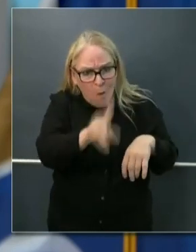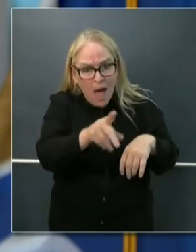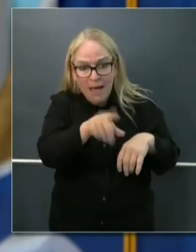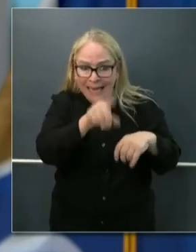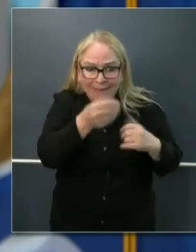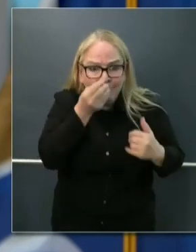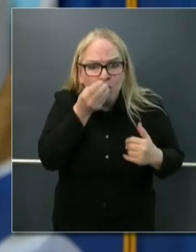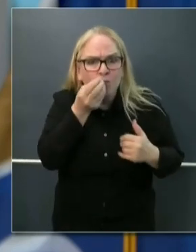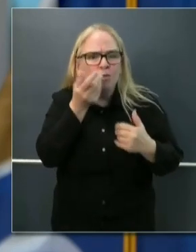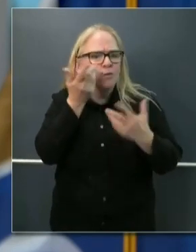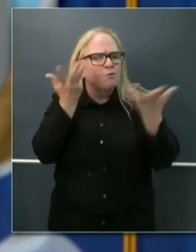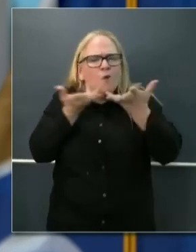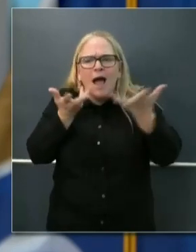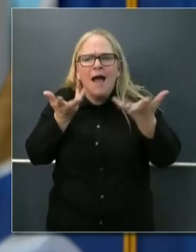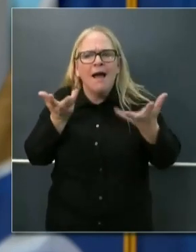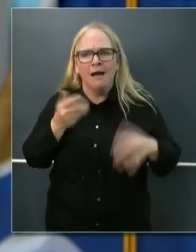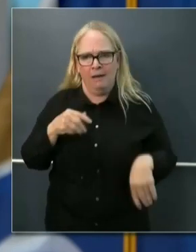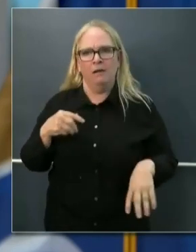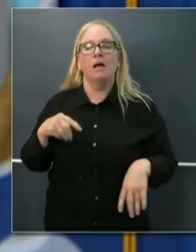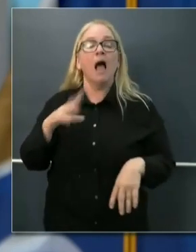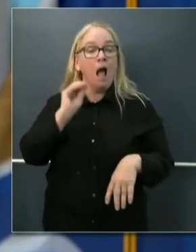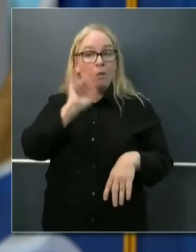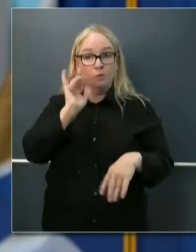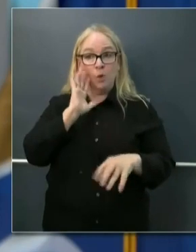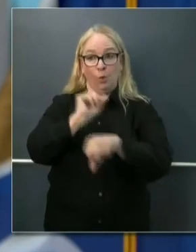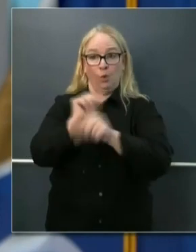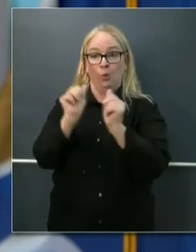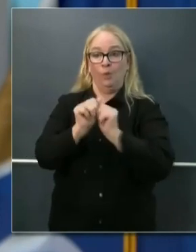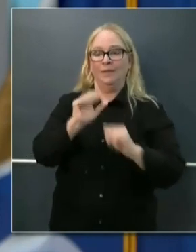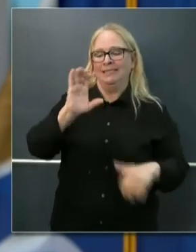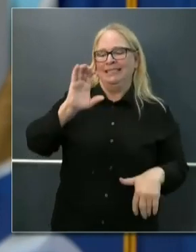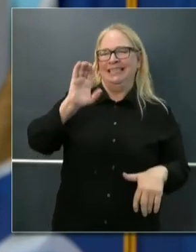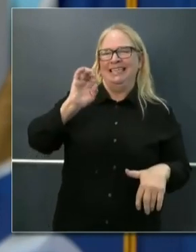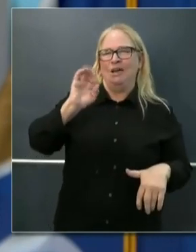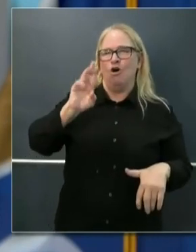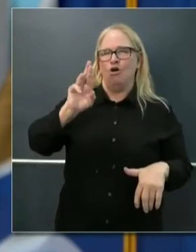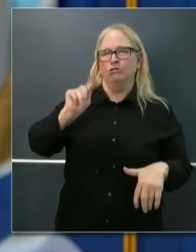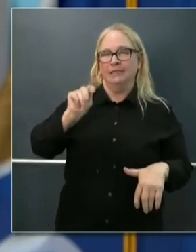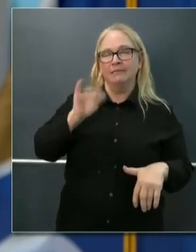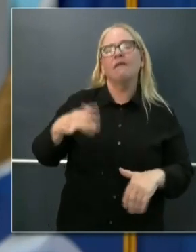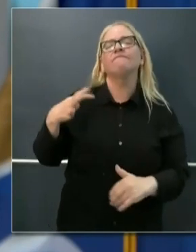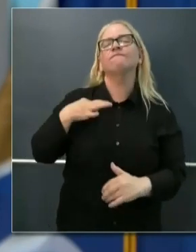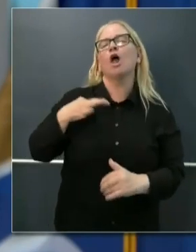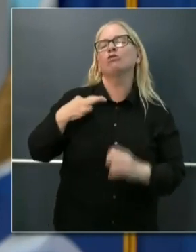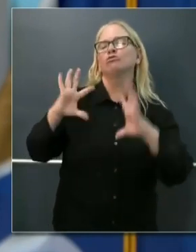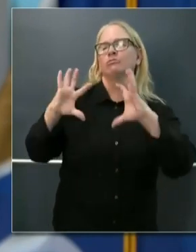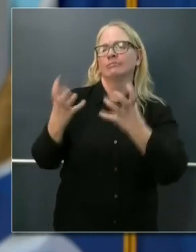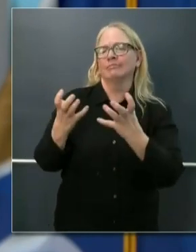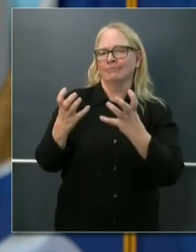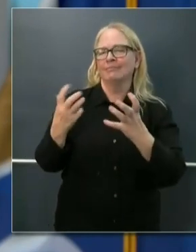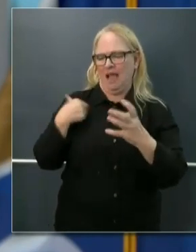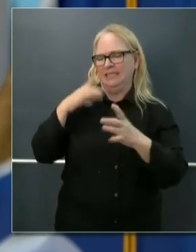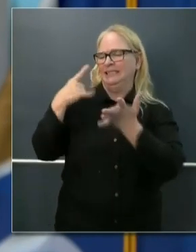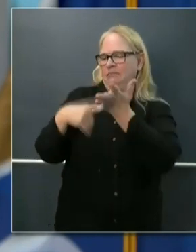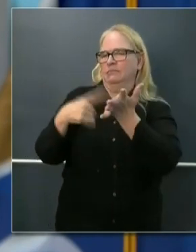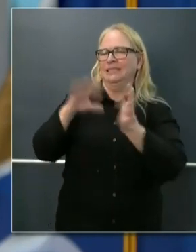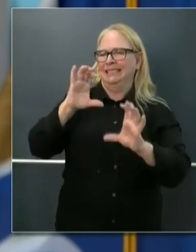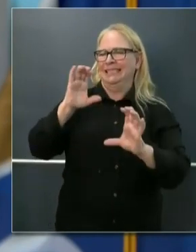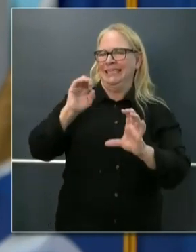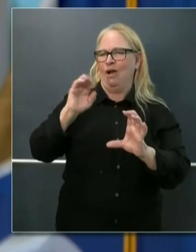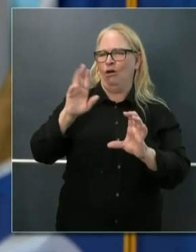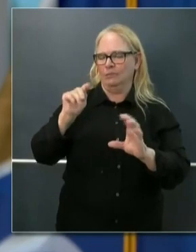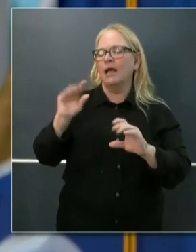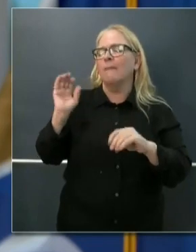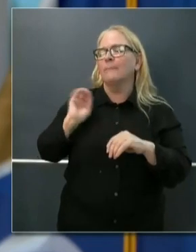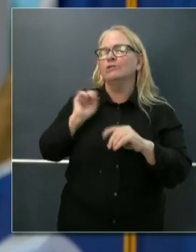we're working with CERT. I may have mentioned, I have in the last number of press conferences, CERT, and it's our emergency response teams. They're all throughout the